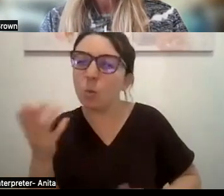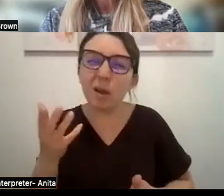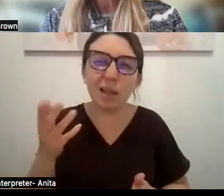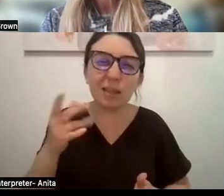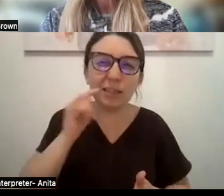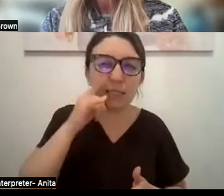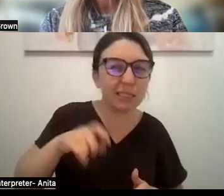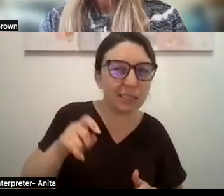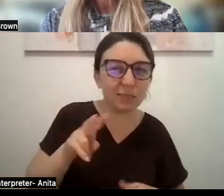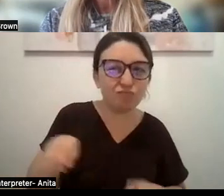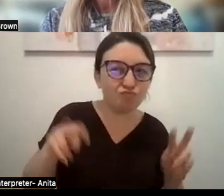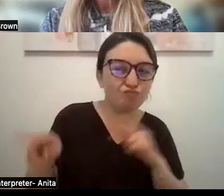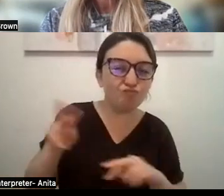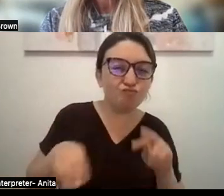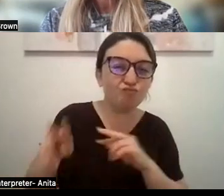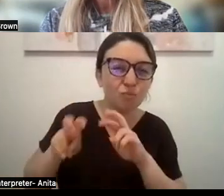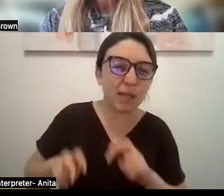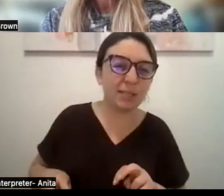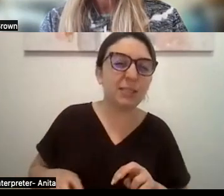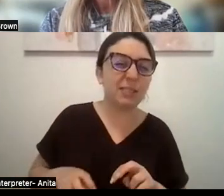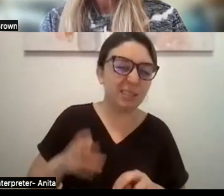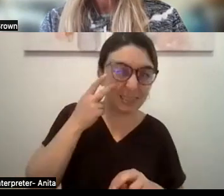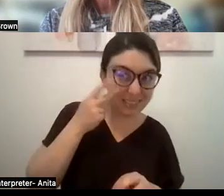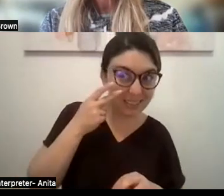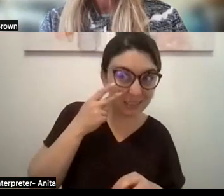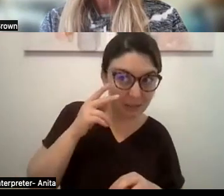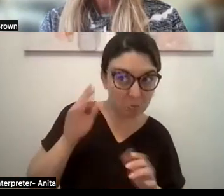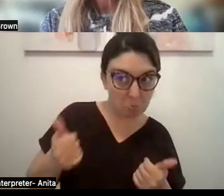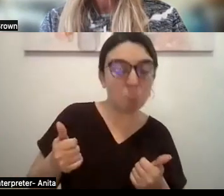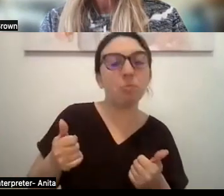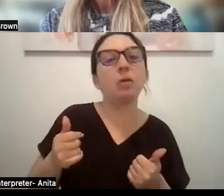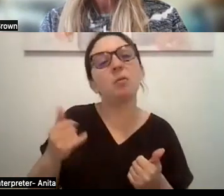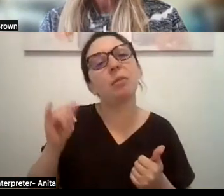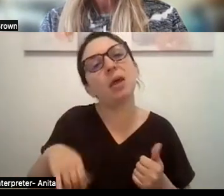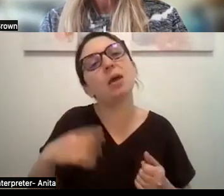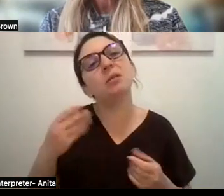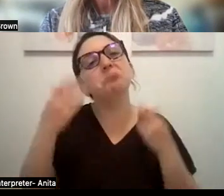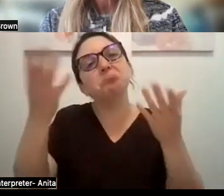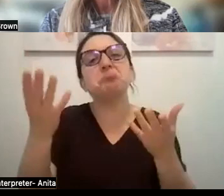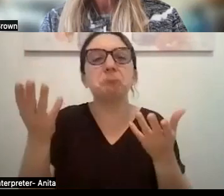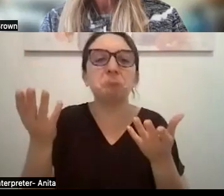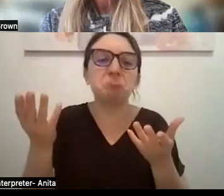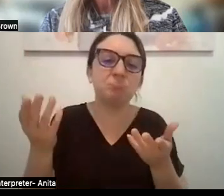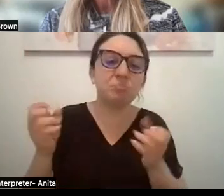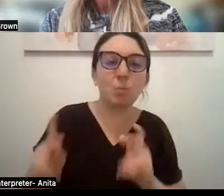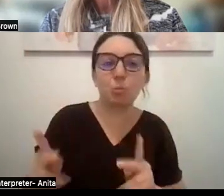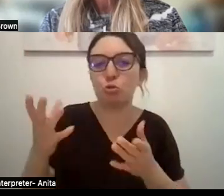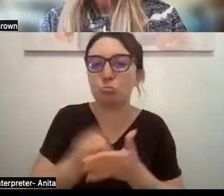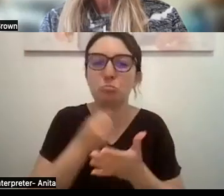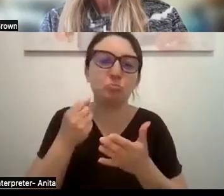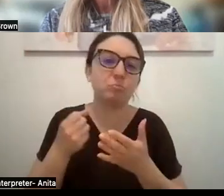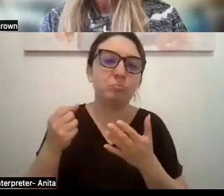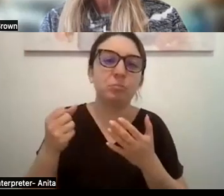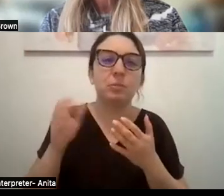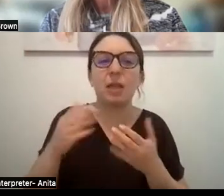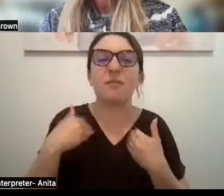see with the group needs on when we start. But that is just a little opportunity to switch up the